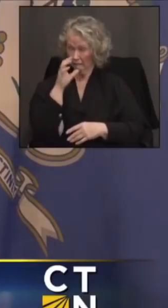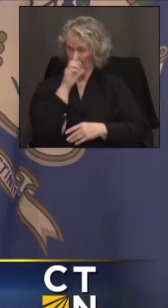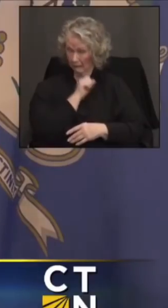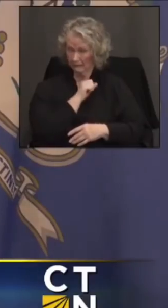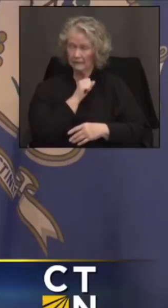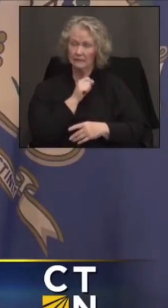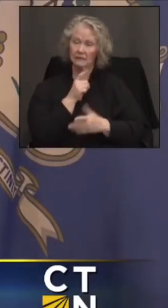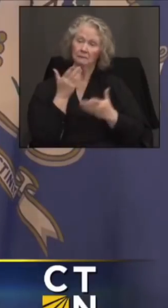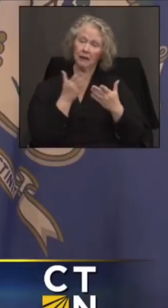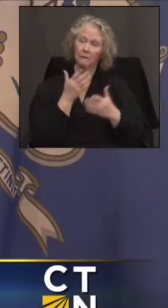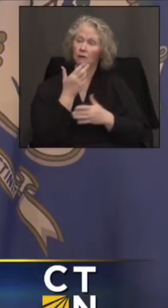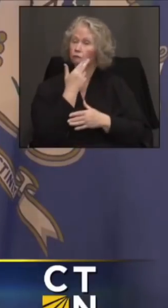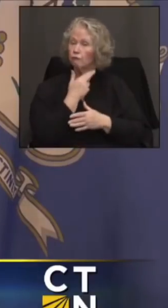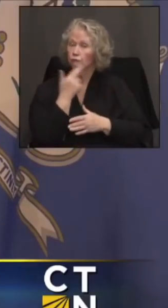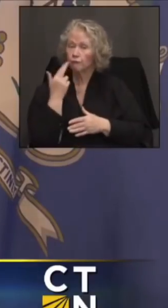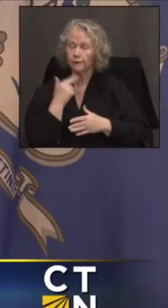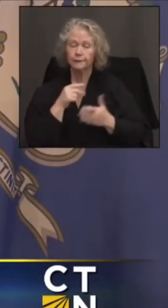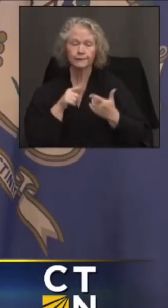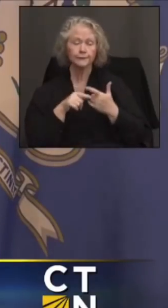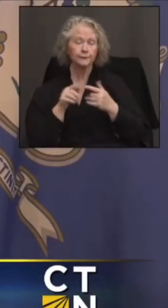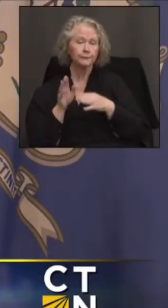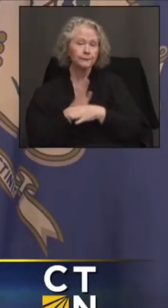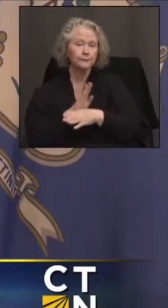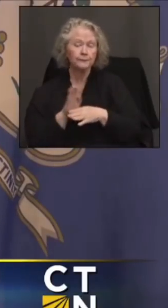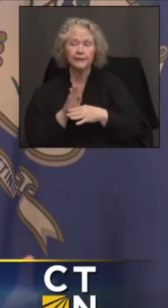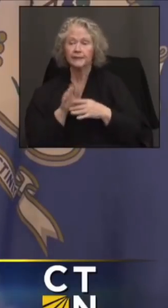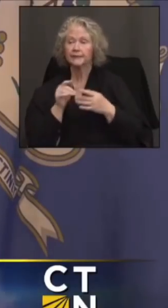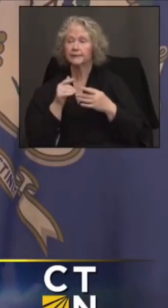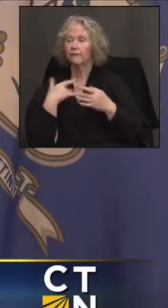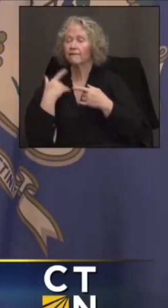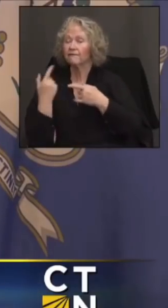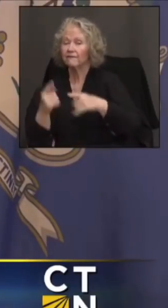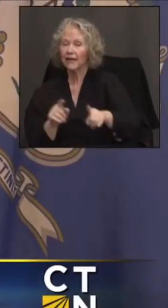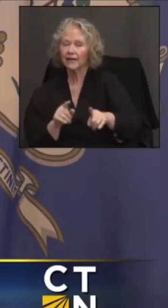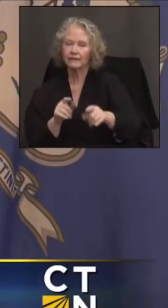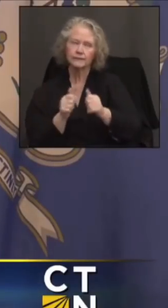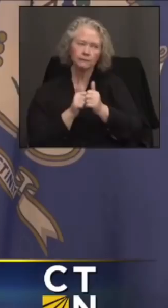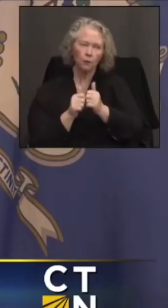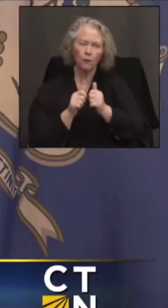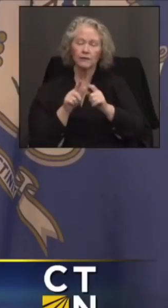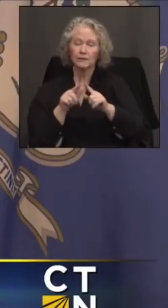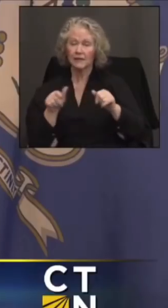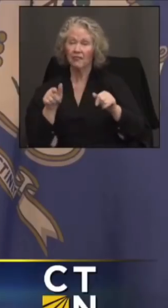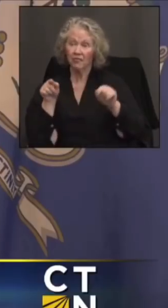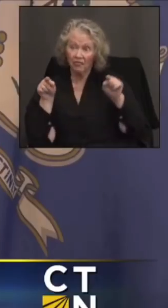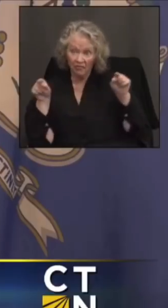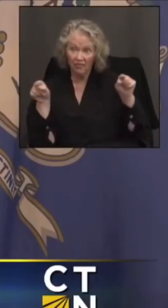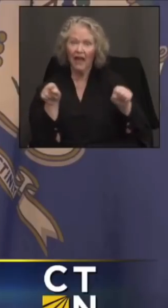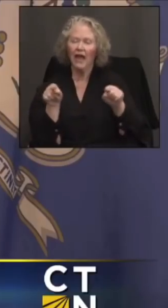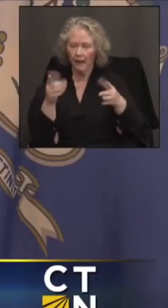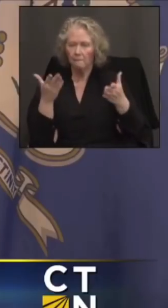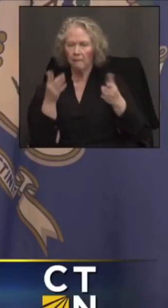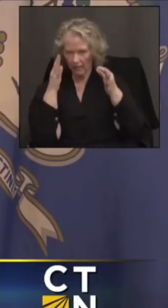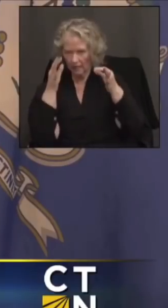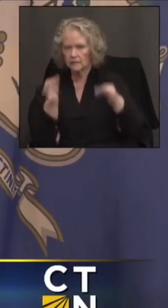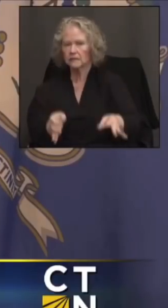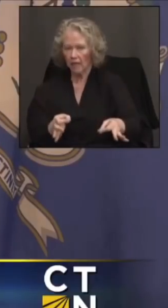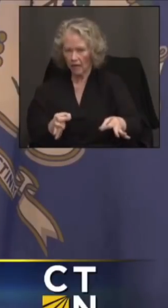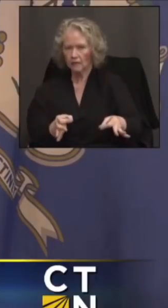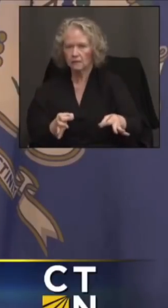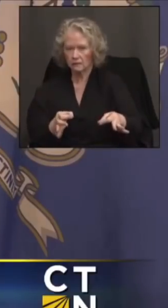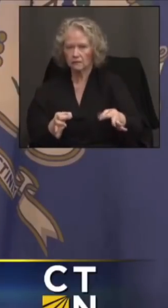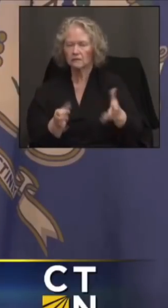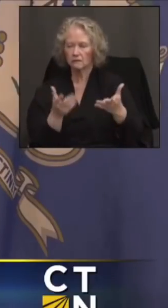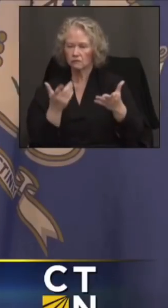companies, be they restaurants or retail or maybe events, sports and the such, they may go their own way in terms of trying to keep